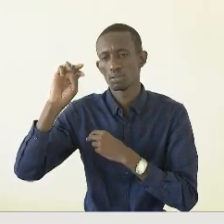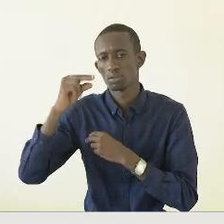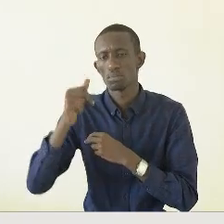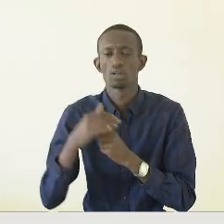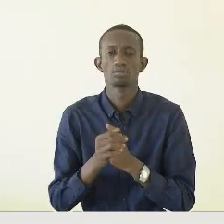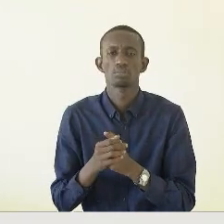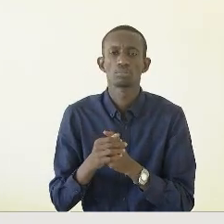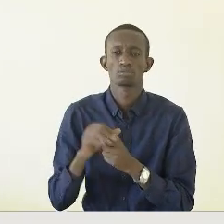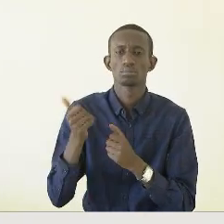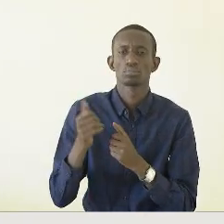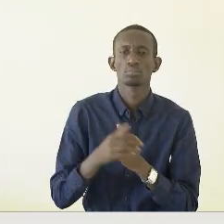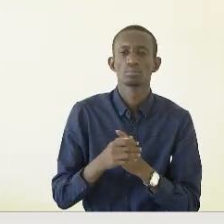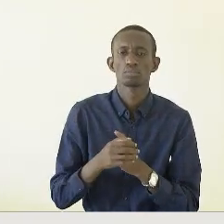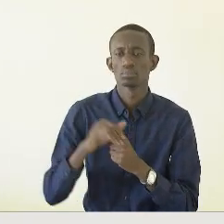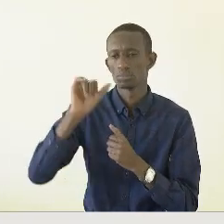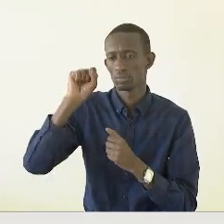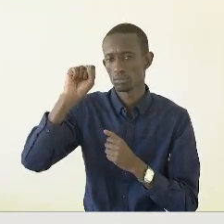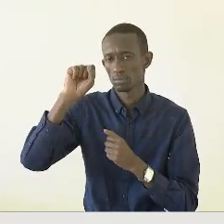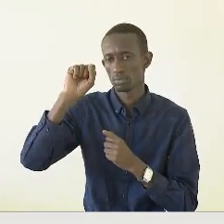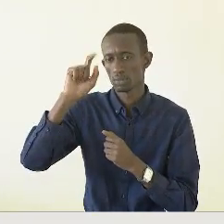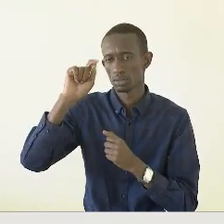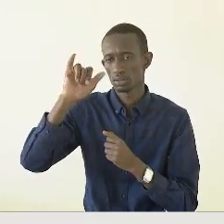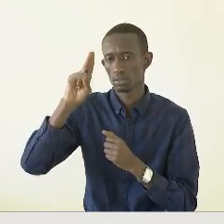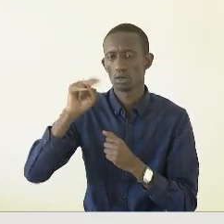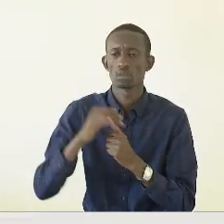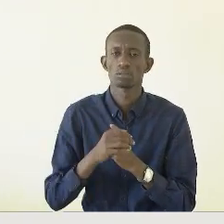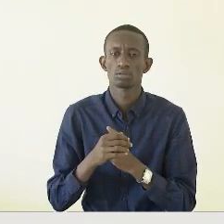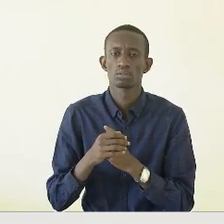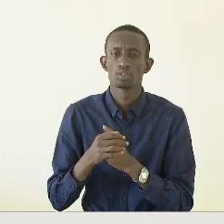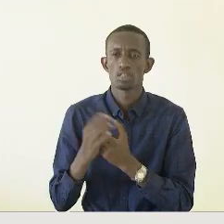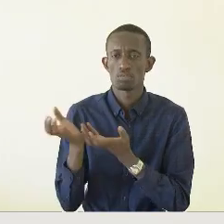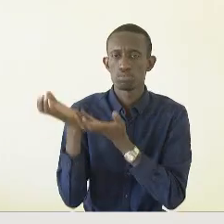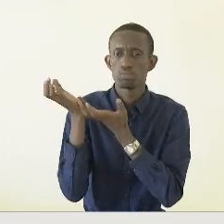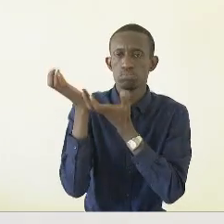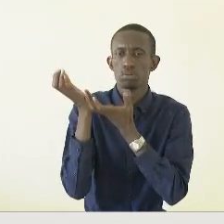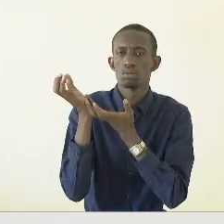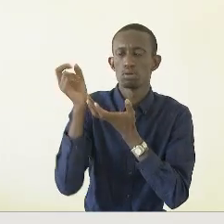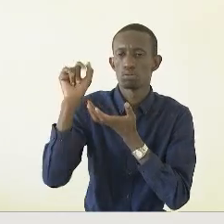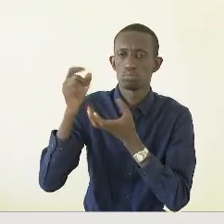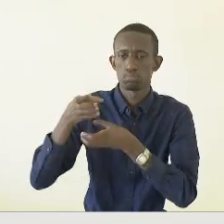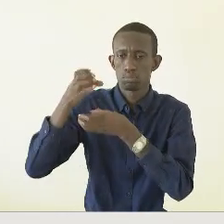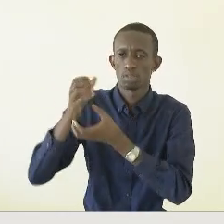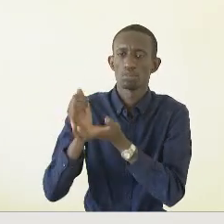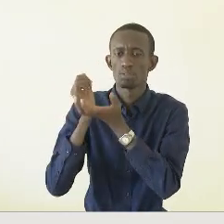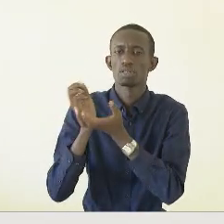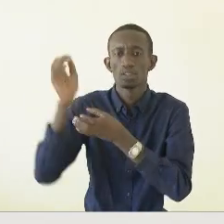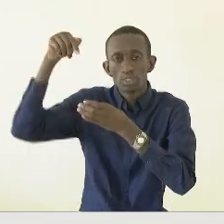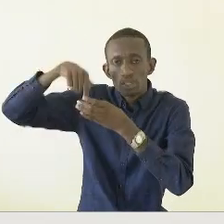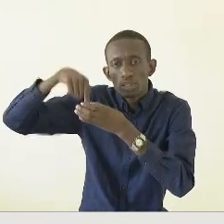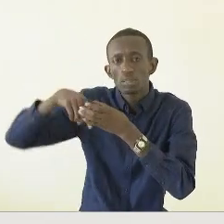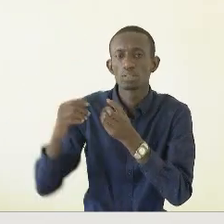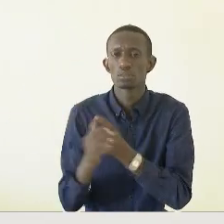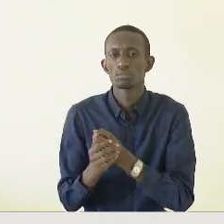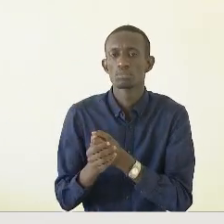grains. Then there is style, which holds the stigma in proper position and has inside the pollen tube